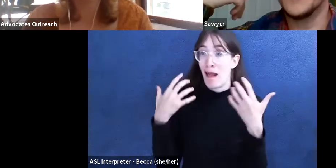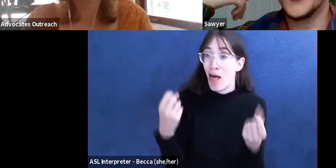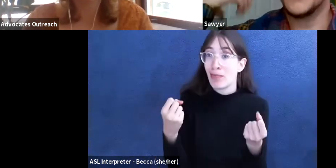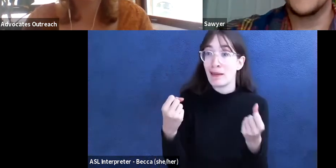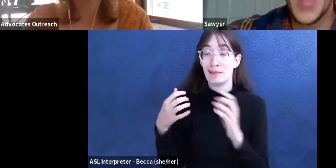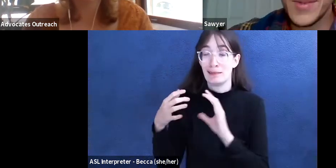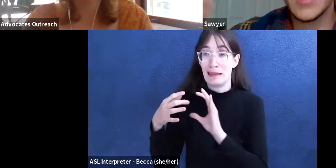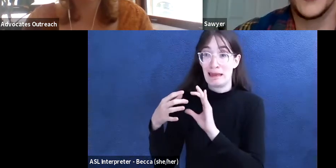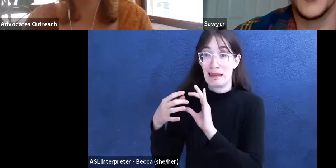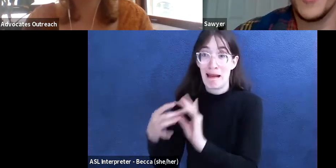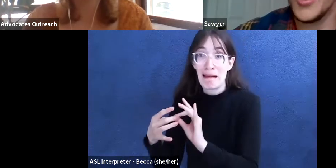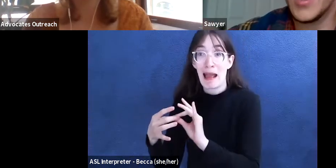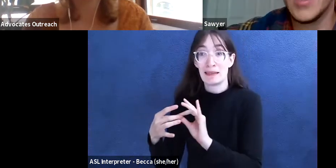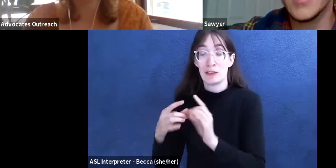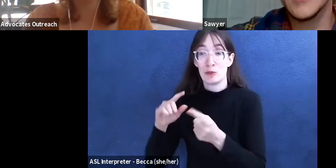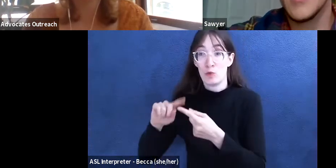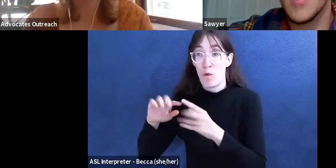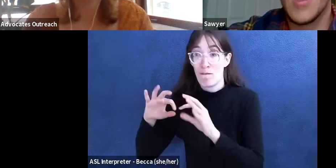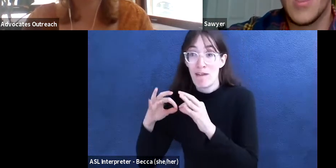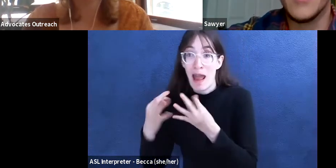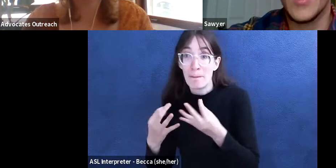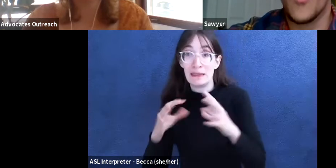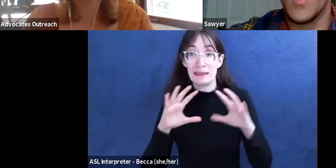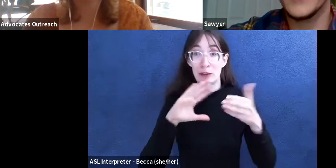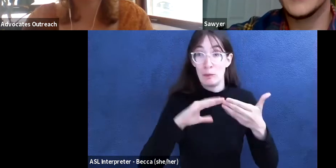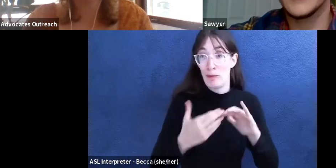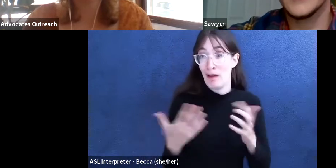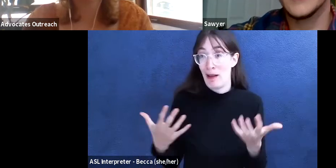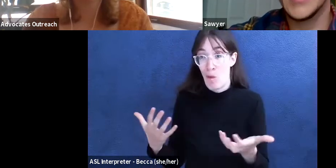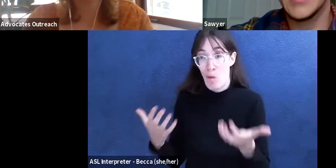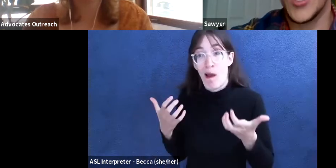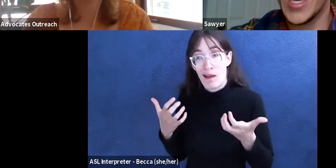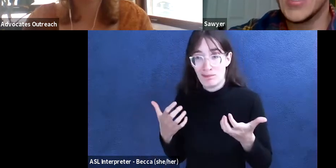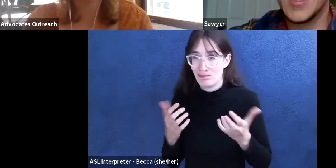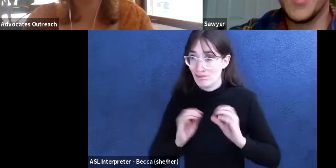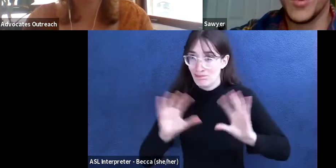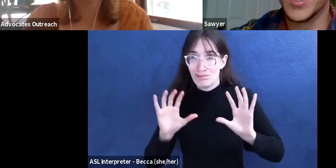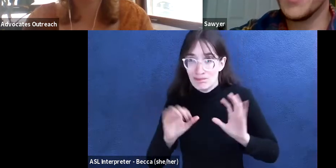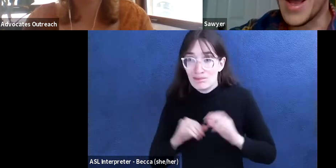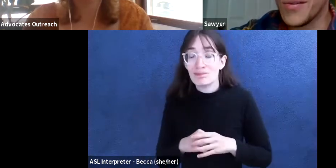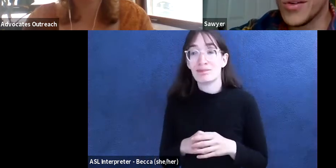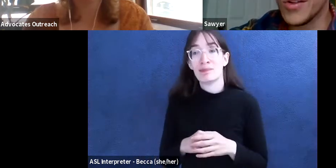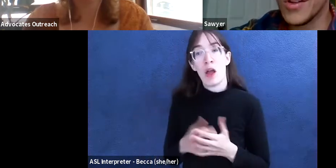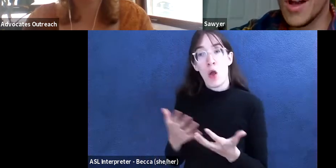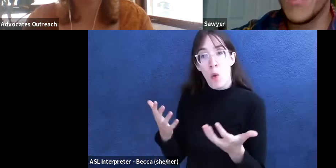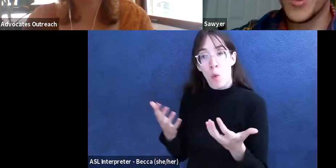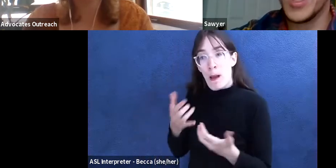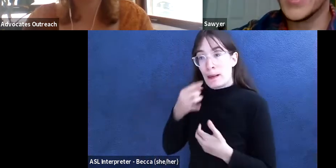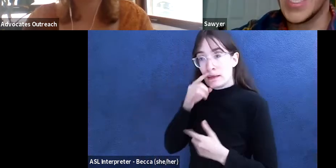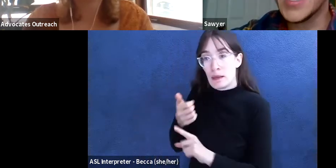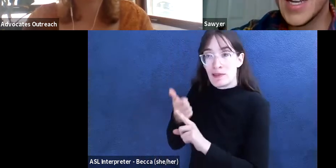is like 100% like up to you to decide on that, and to